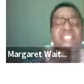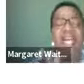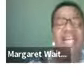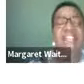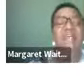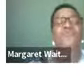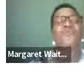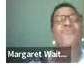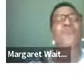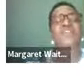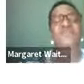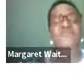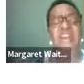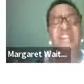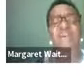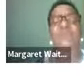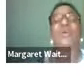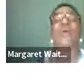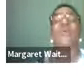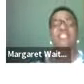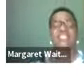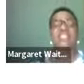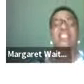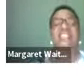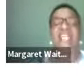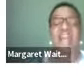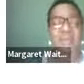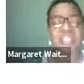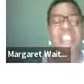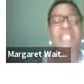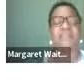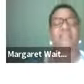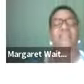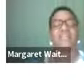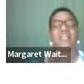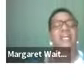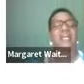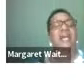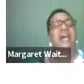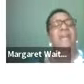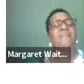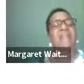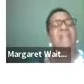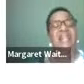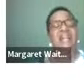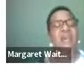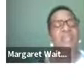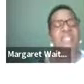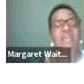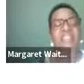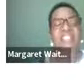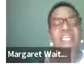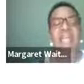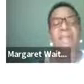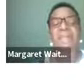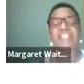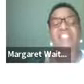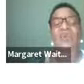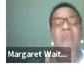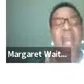it is us now who want to find out what it is and how this can be offered. Another outcome is